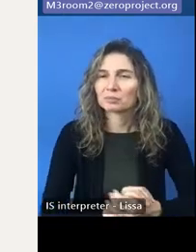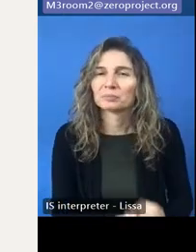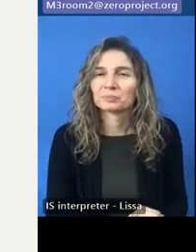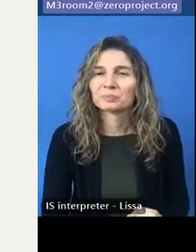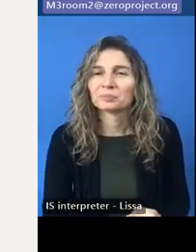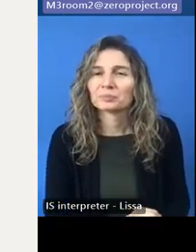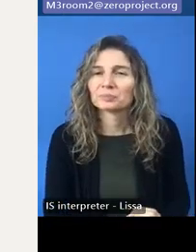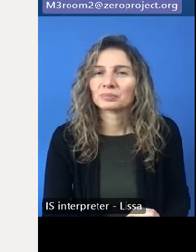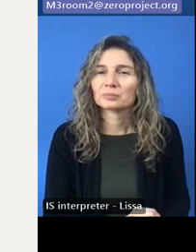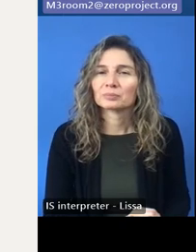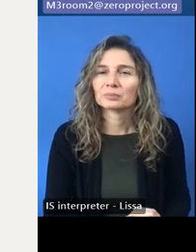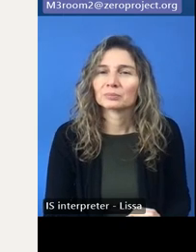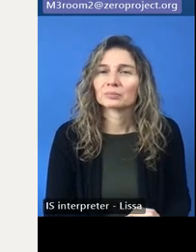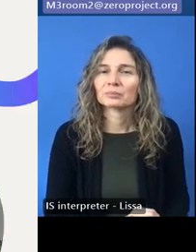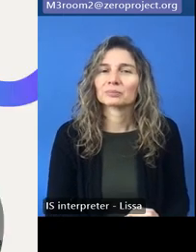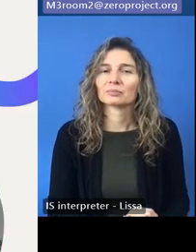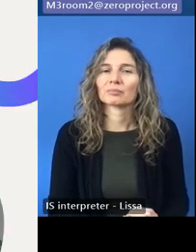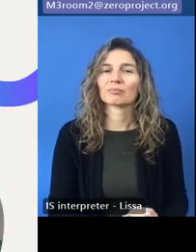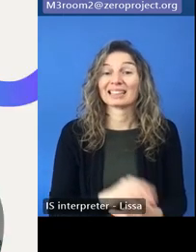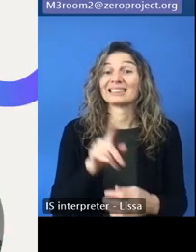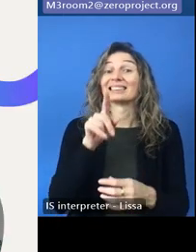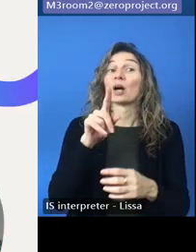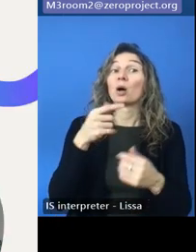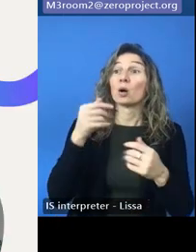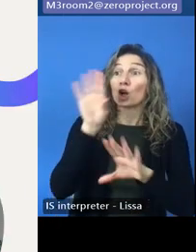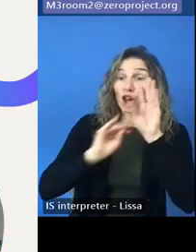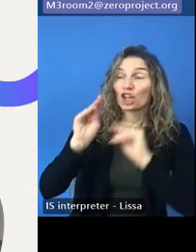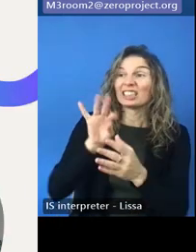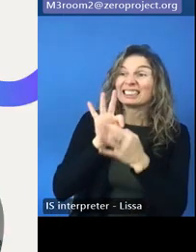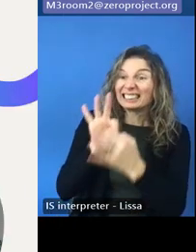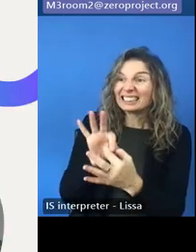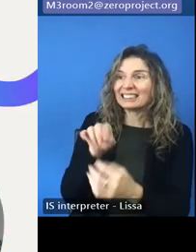how to gain this profession.